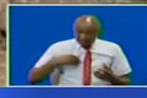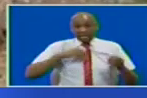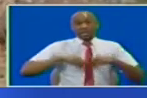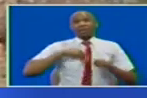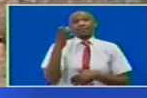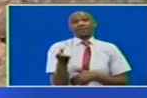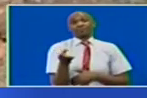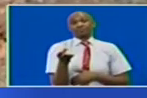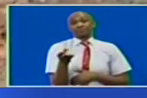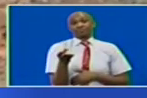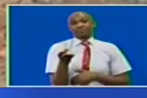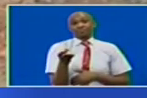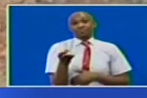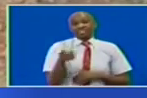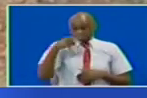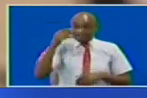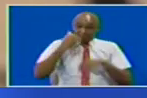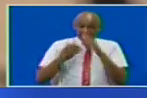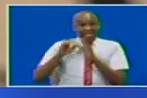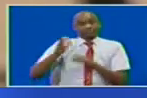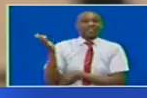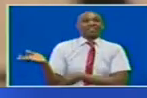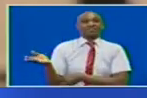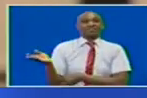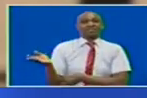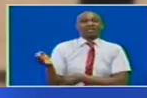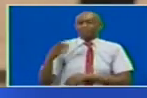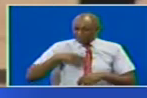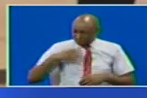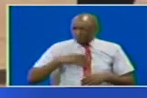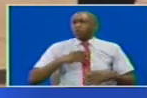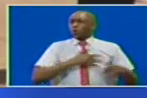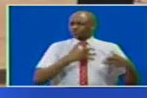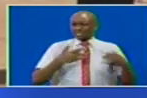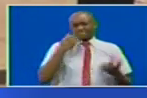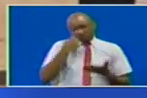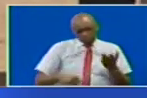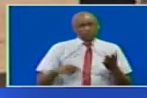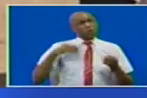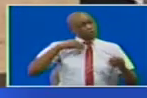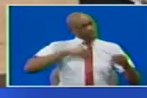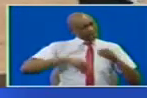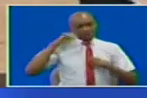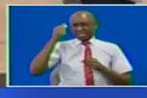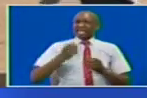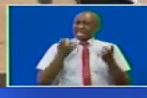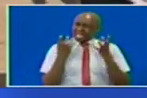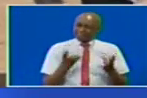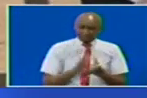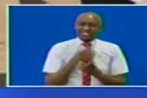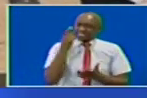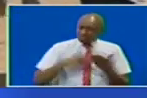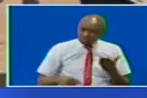scandal own homes right here. Some analysts have expressed concern on the growing levels of corruption in the country, many agreeing